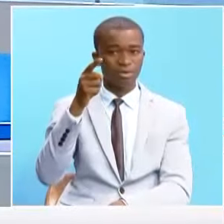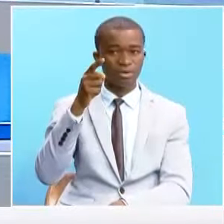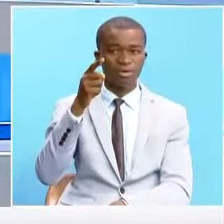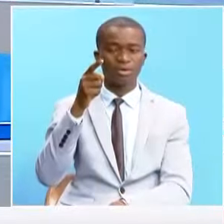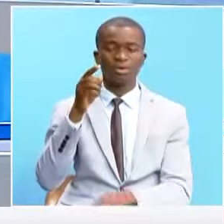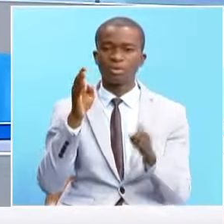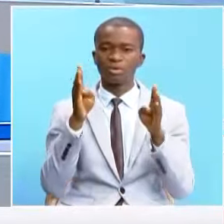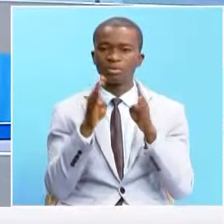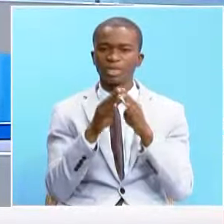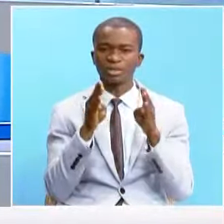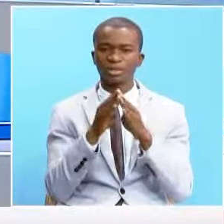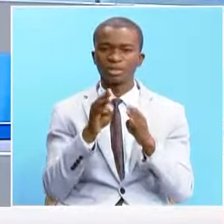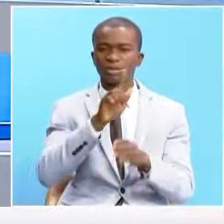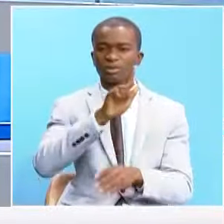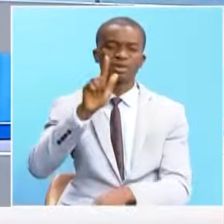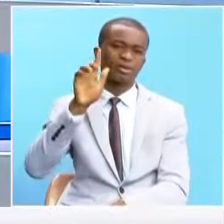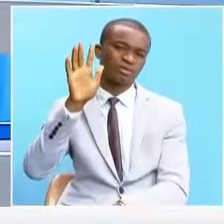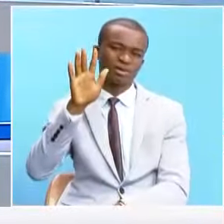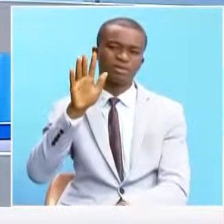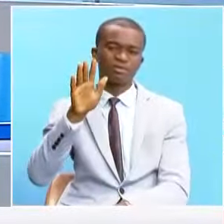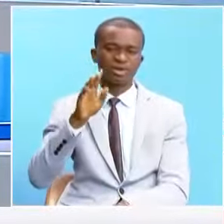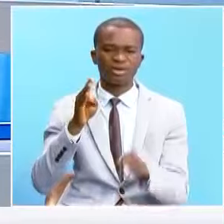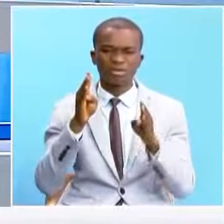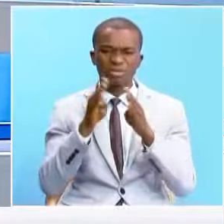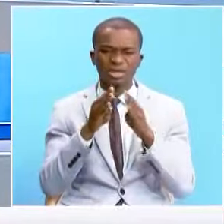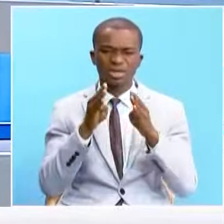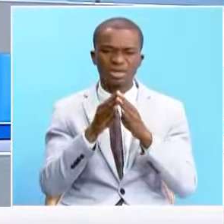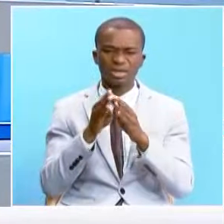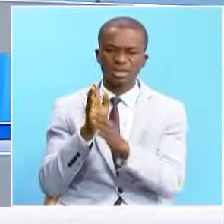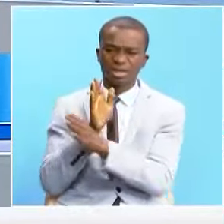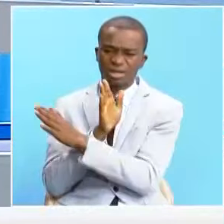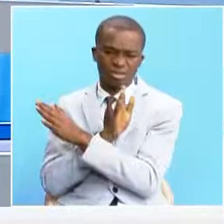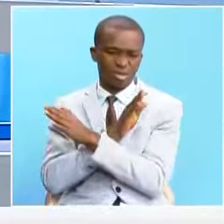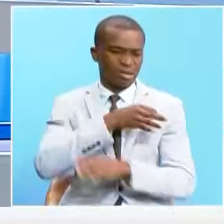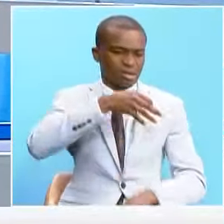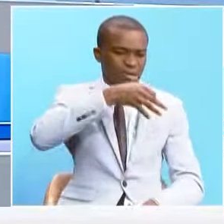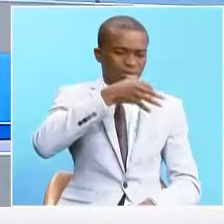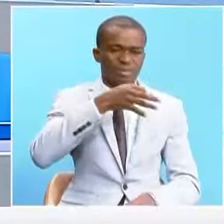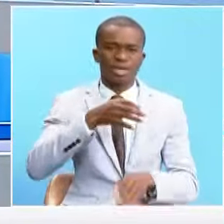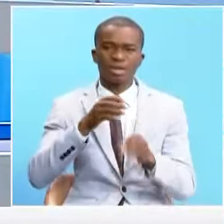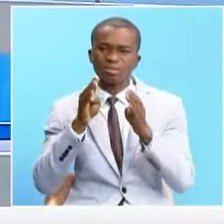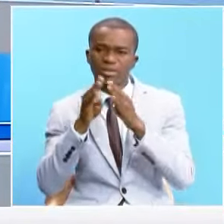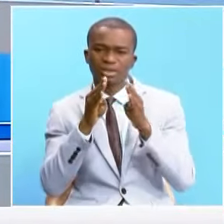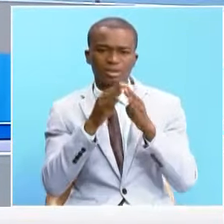the 25th session of the Namibia-Zambia Joint Permanent Commission, JPC,